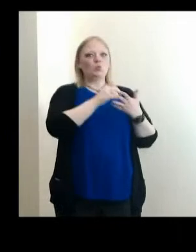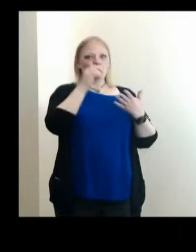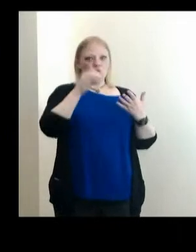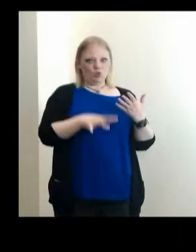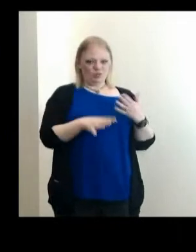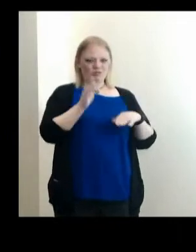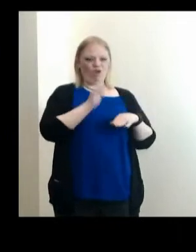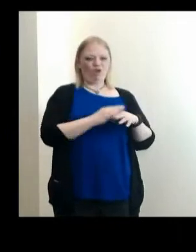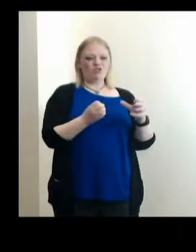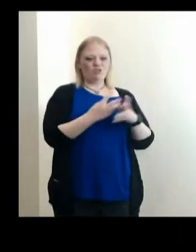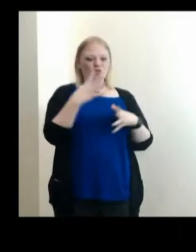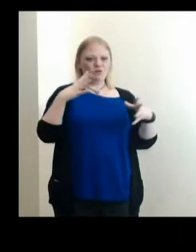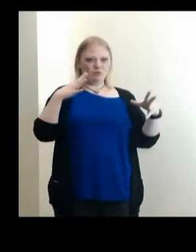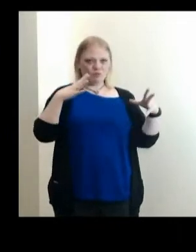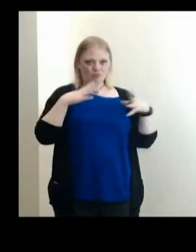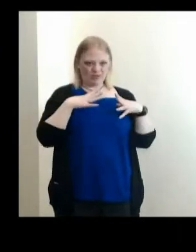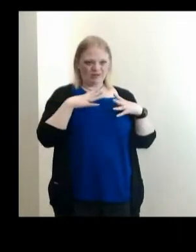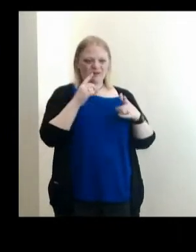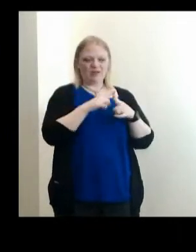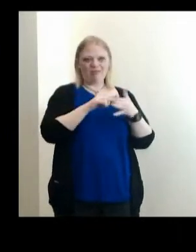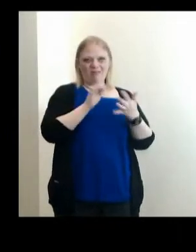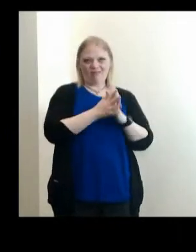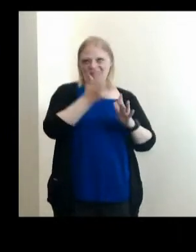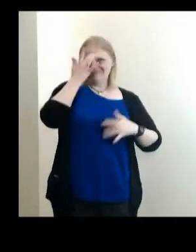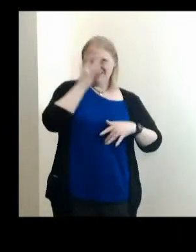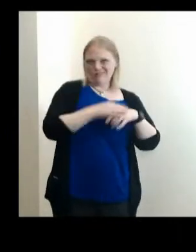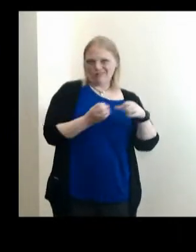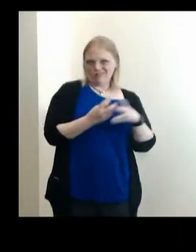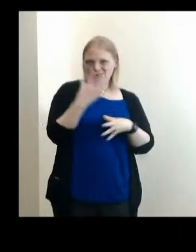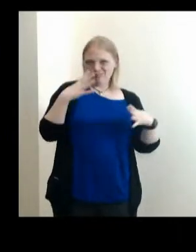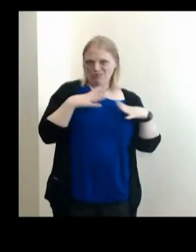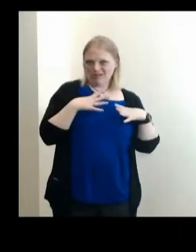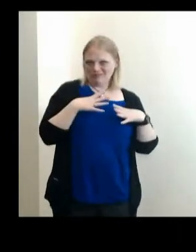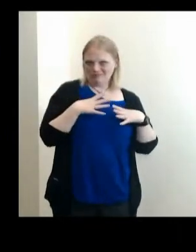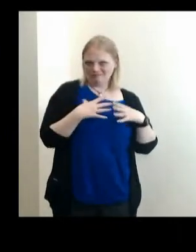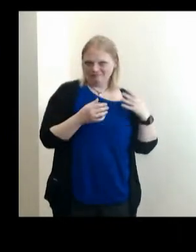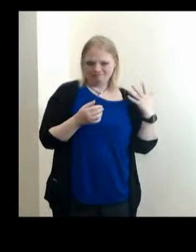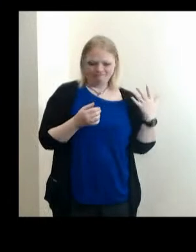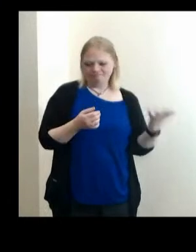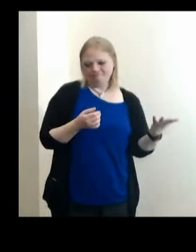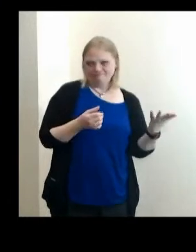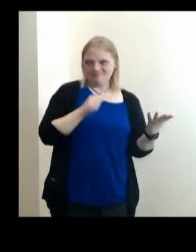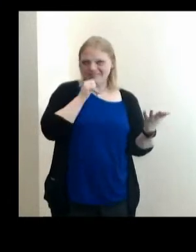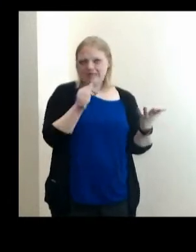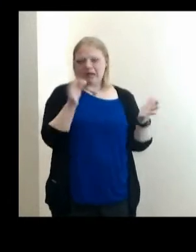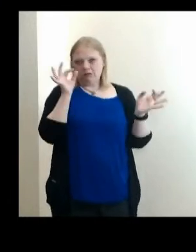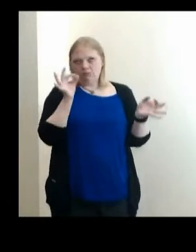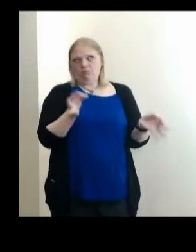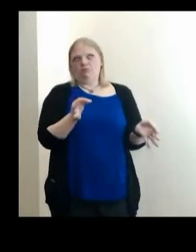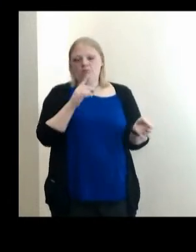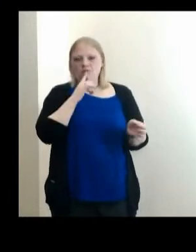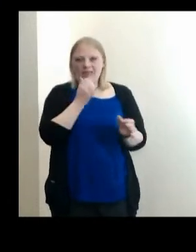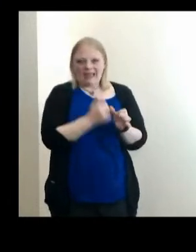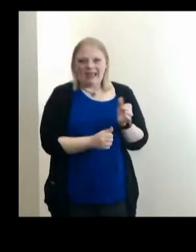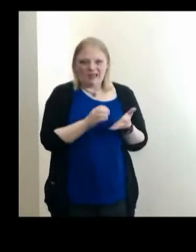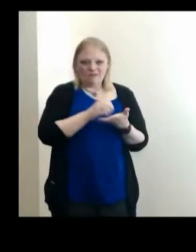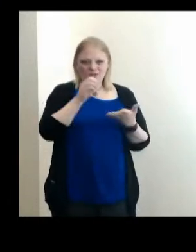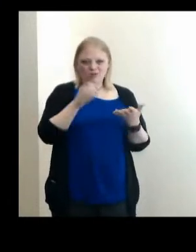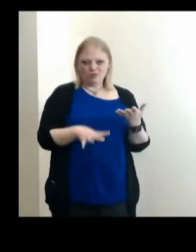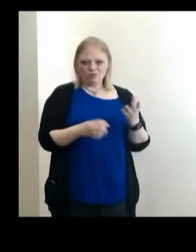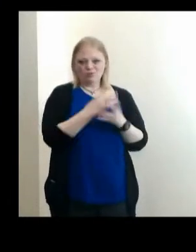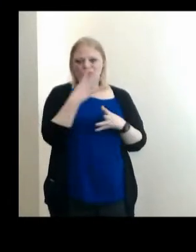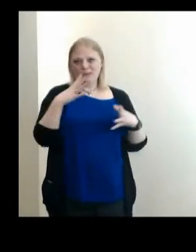are on spring break. It appeared to have caught it on spring break. It's not definitive. It's not like every student is, of course, spring